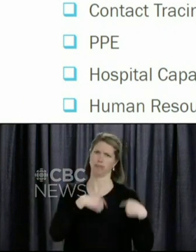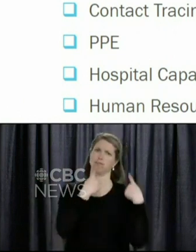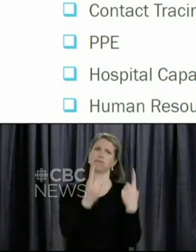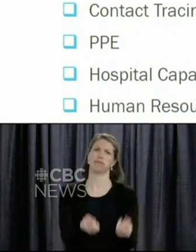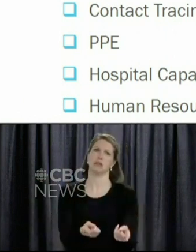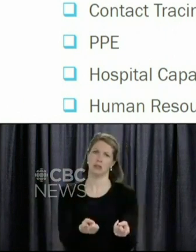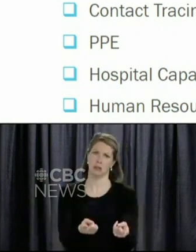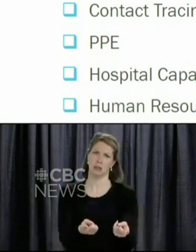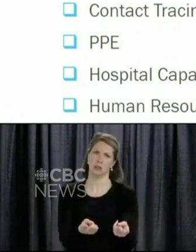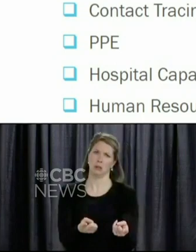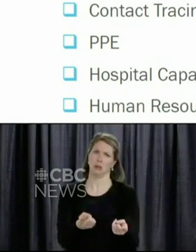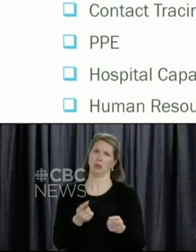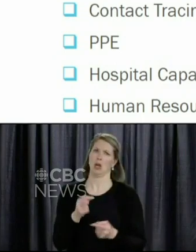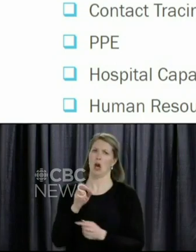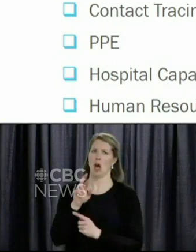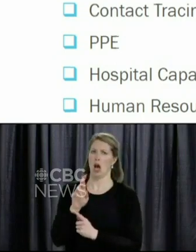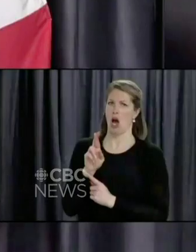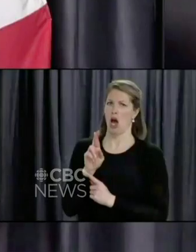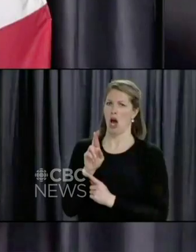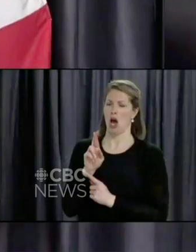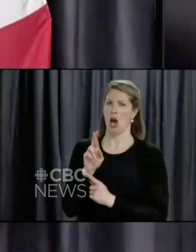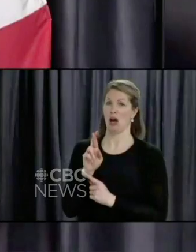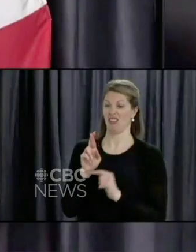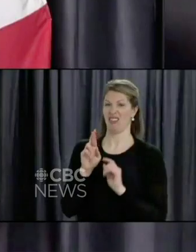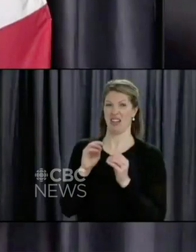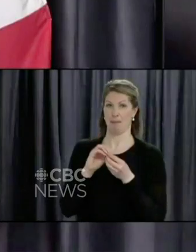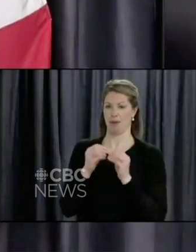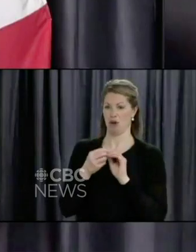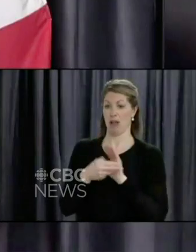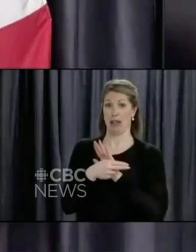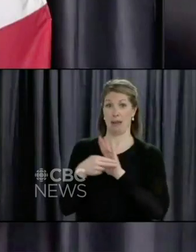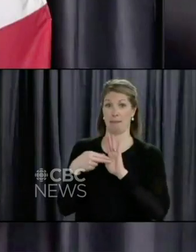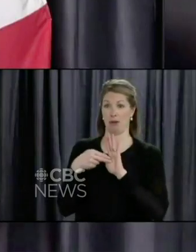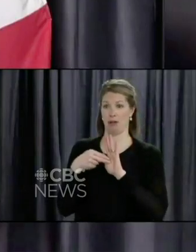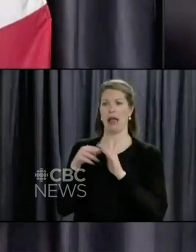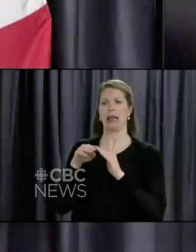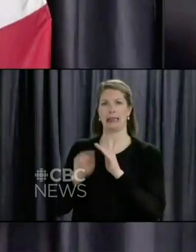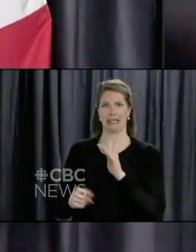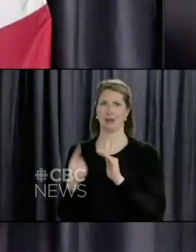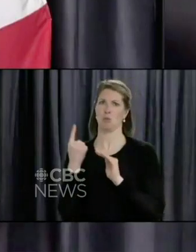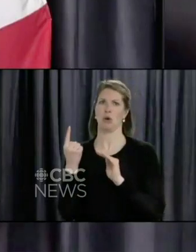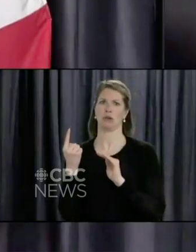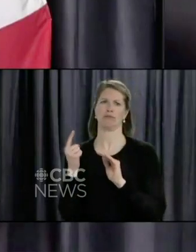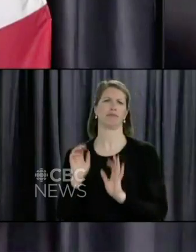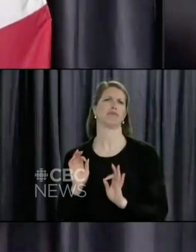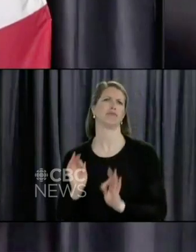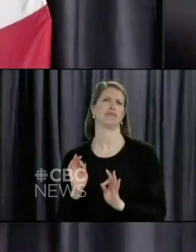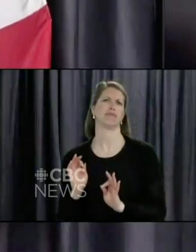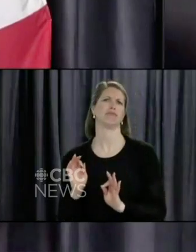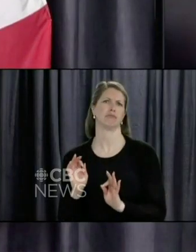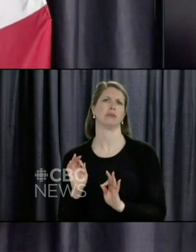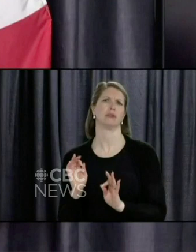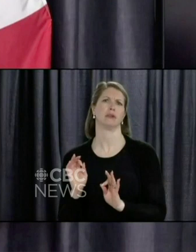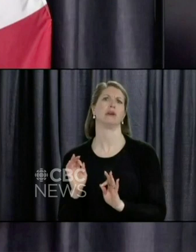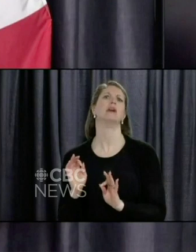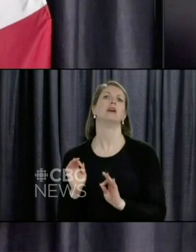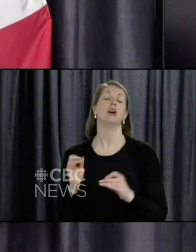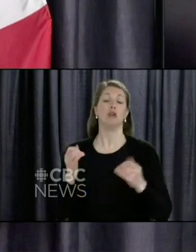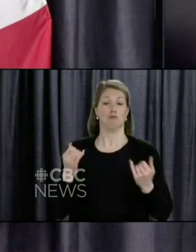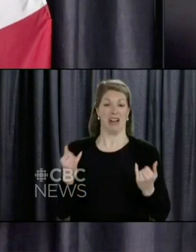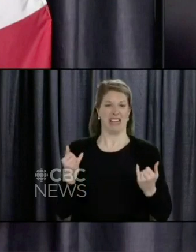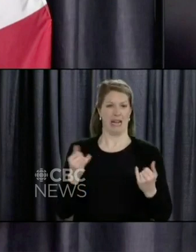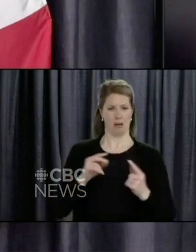weeks. So anyone that's actually looking at this, they'll say, hey, there's actually pretty good viral transmission control right